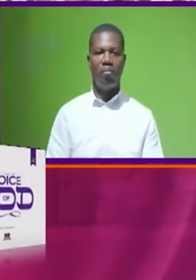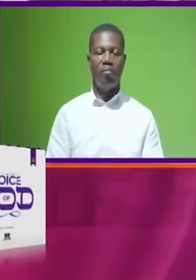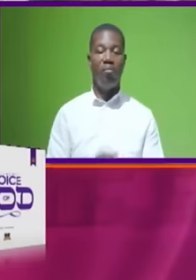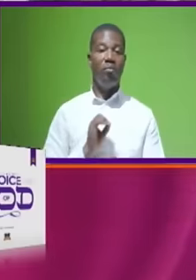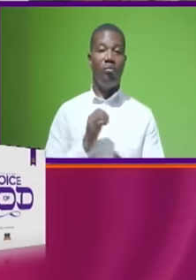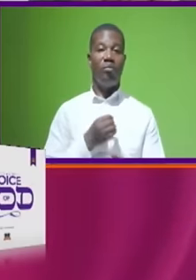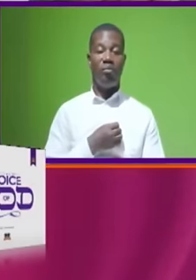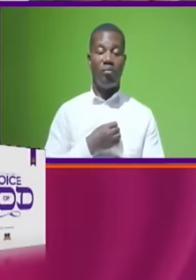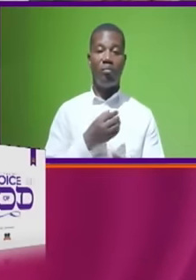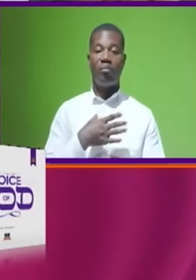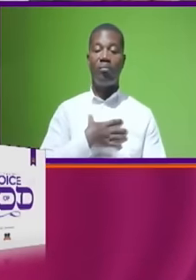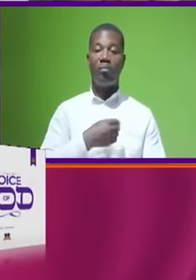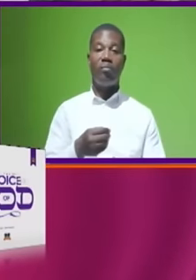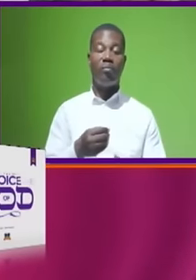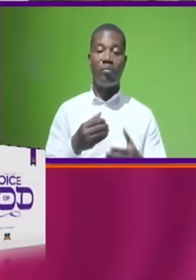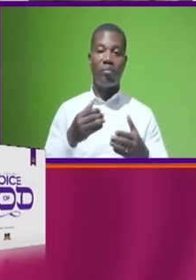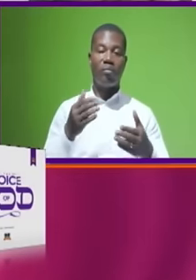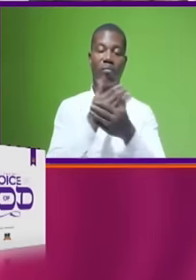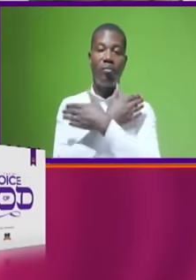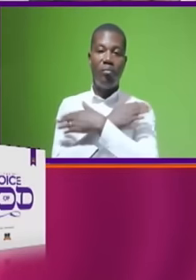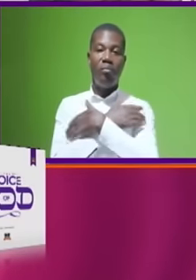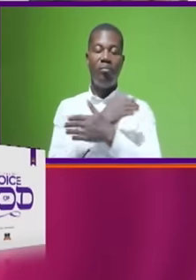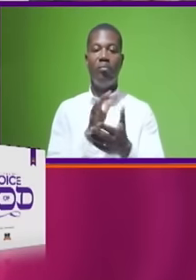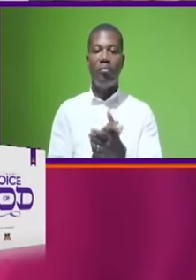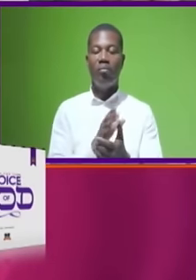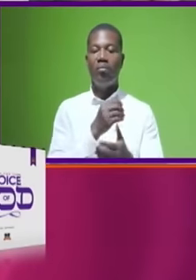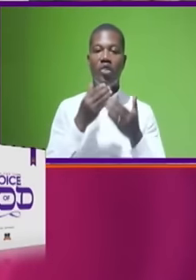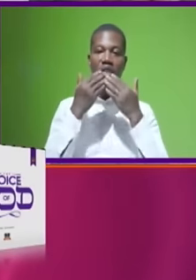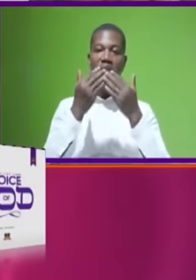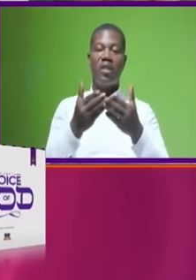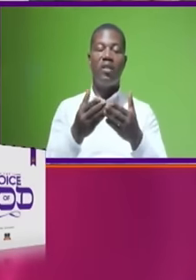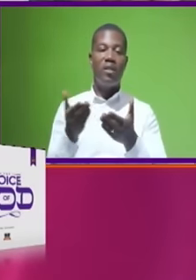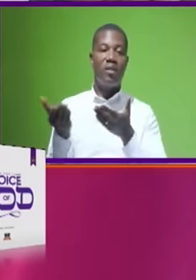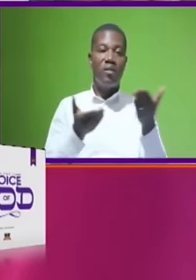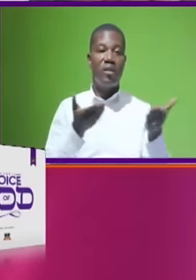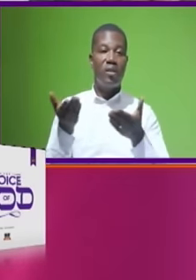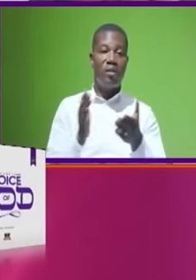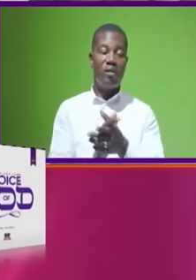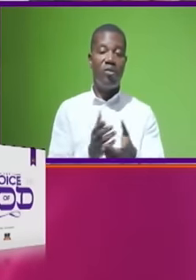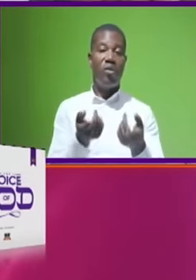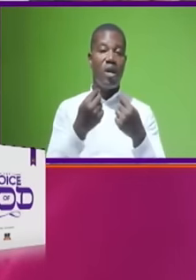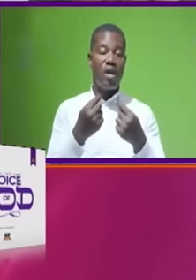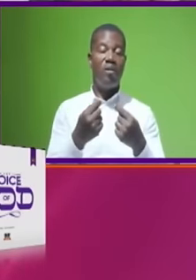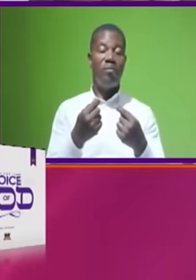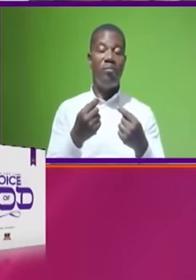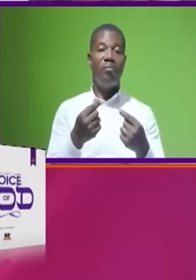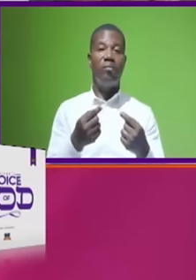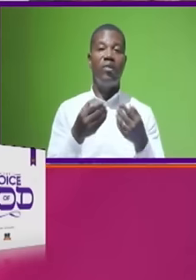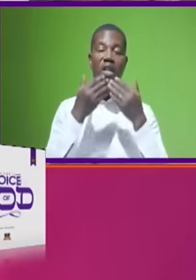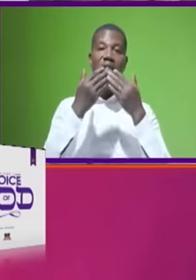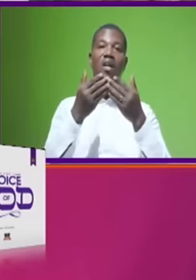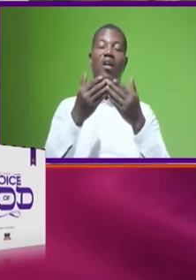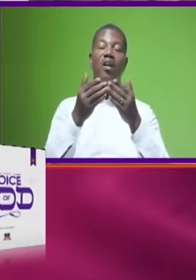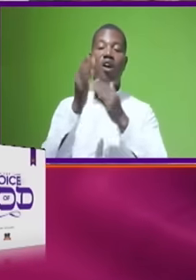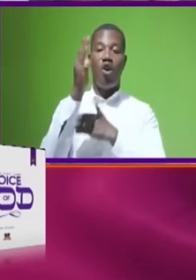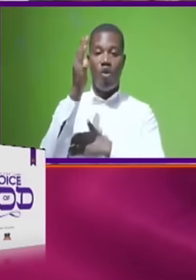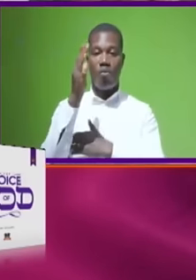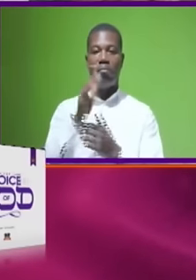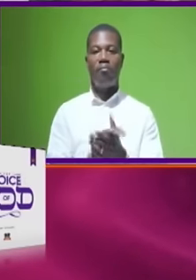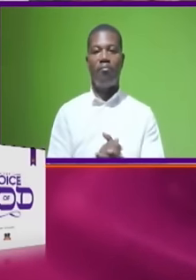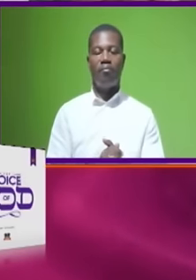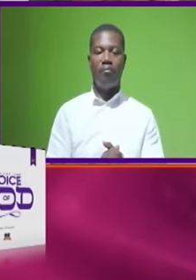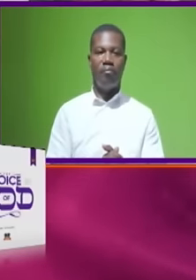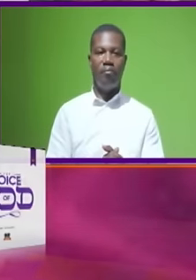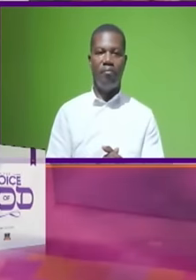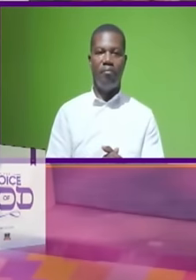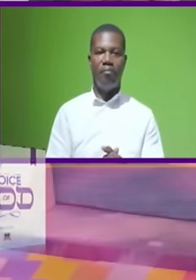Sunday and Thanksgiving service? Yeah, why do so that Adum Yamias? So likewise, our white and